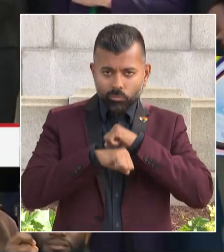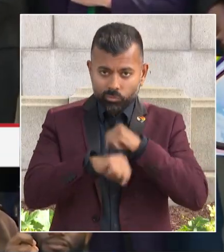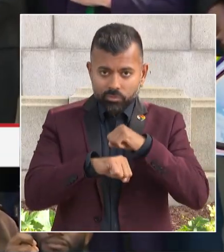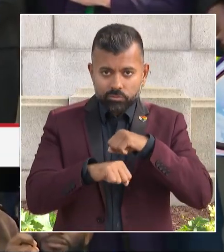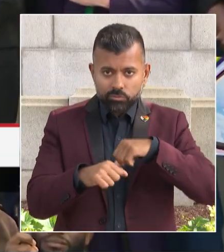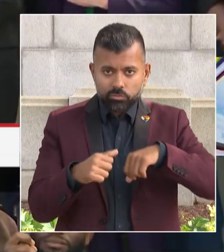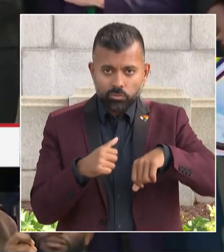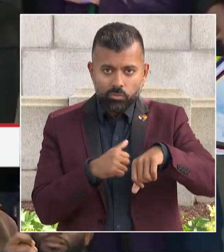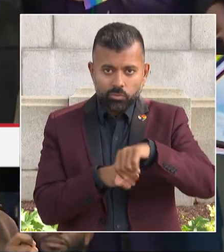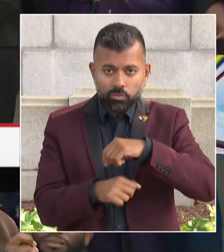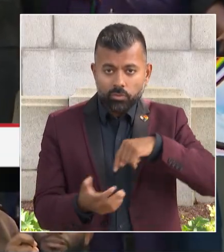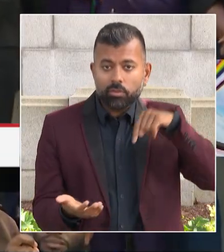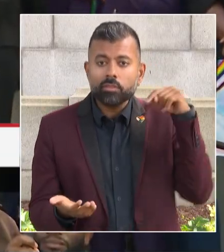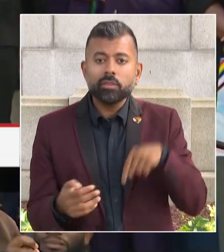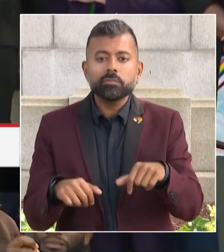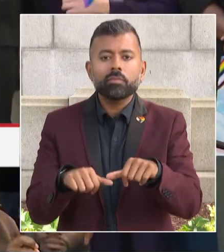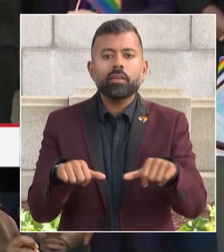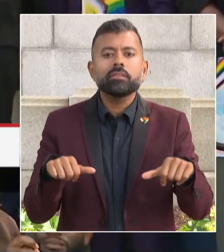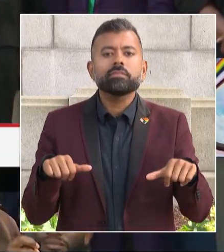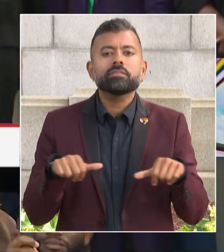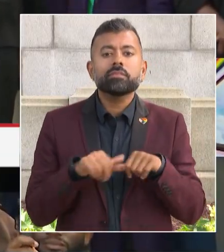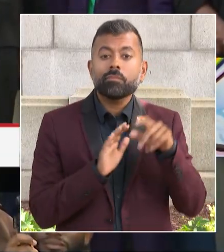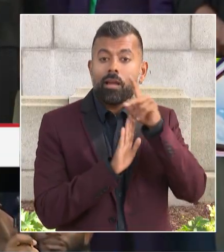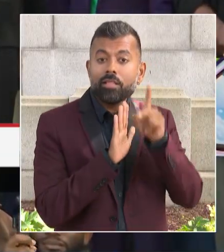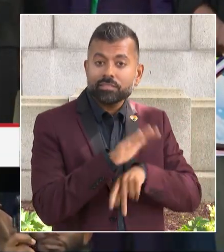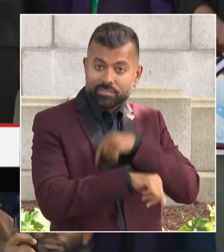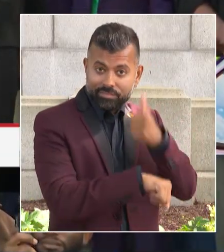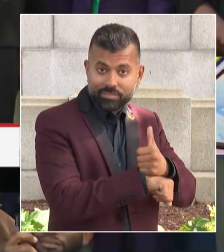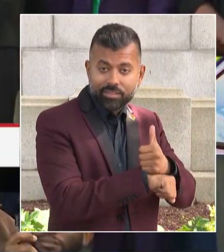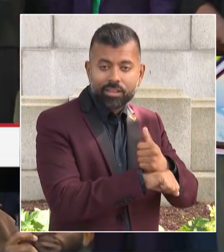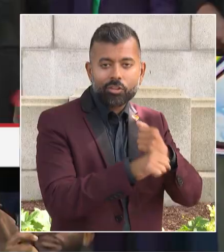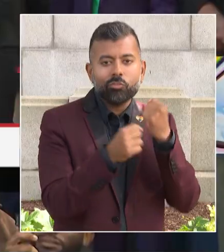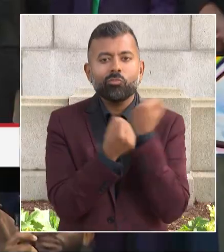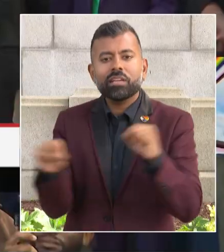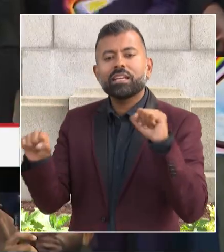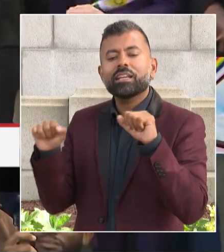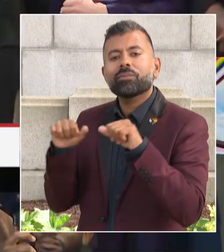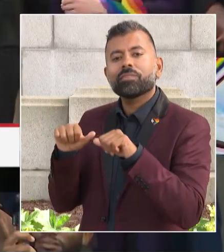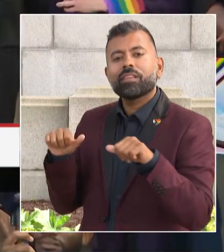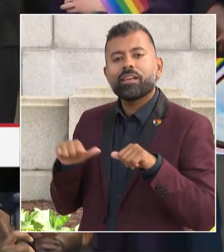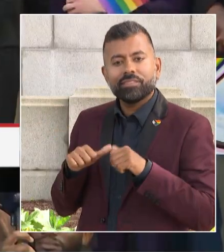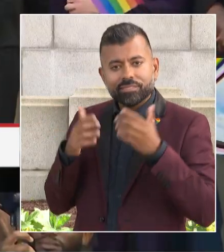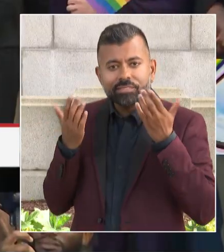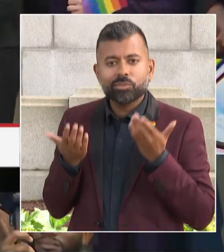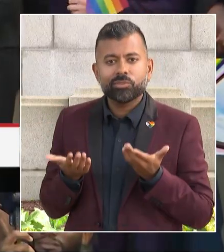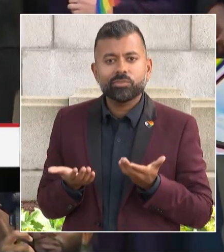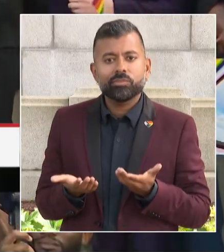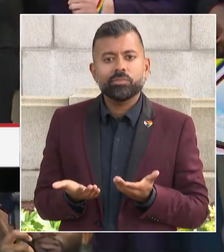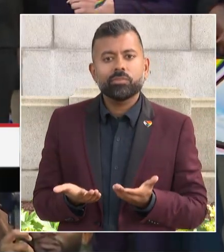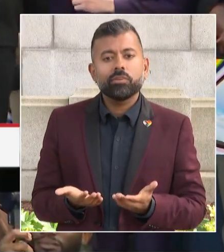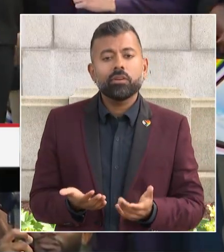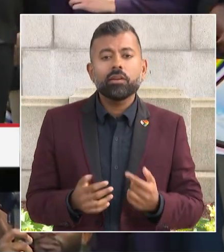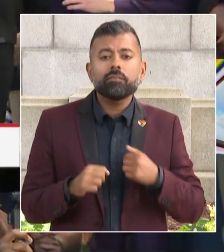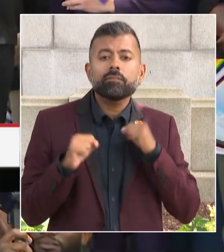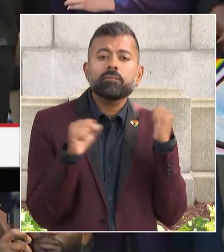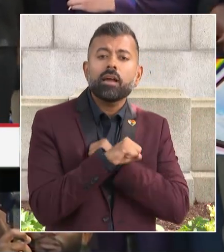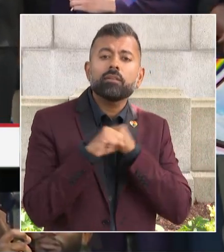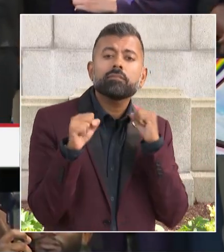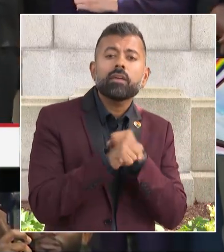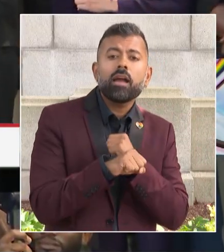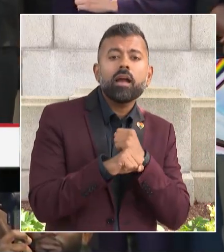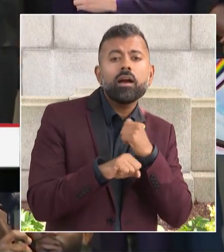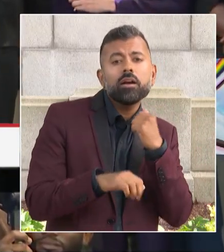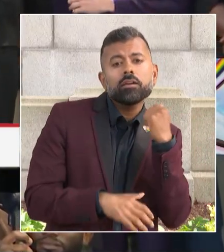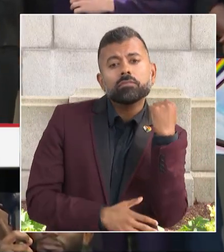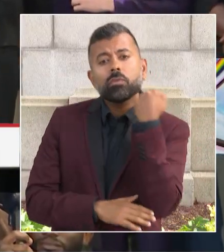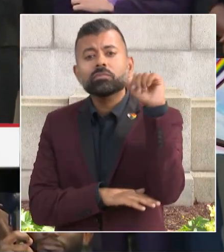safe spaces. Where the same hands that vote on the Hill are also throwing down cookouts in Ward 7, where black trans brilliance is not a